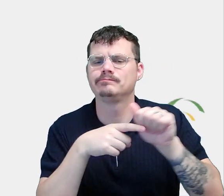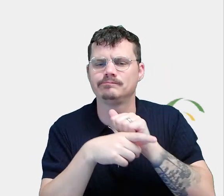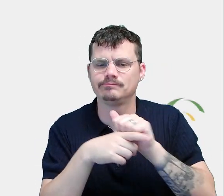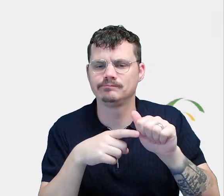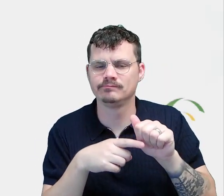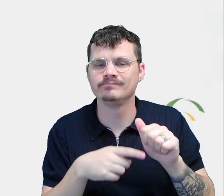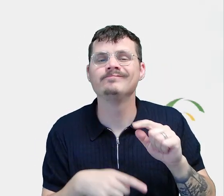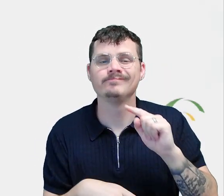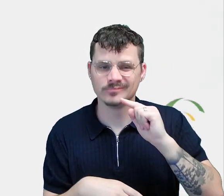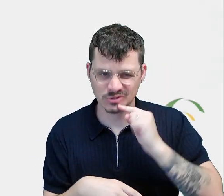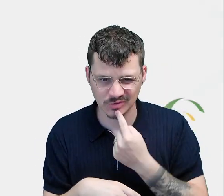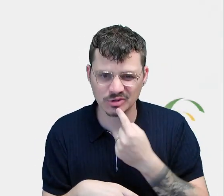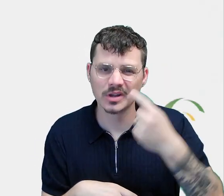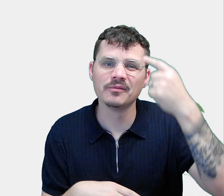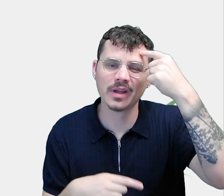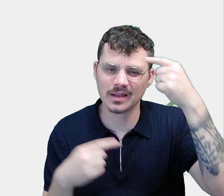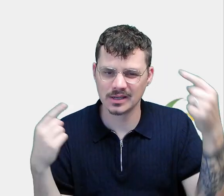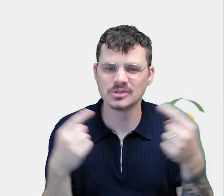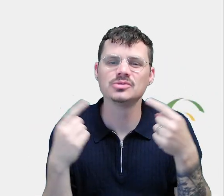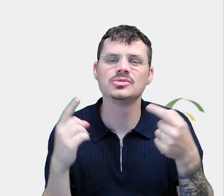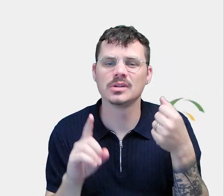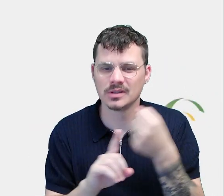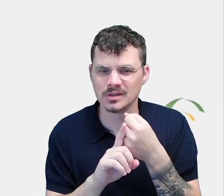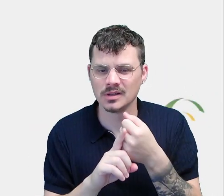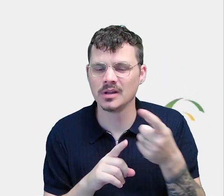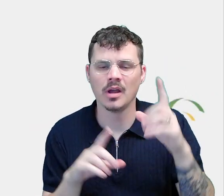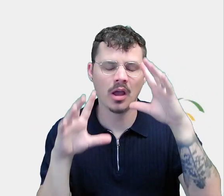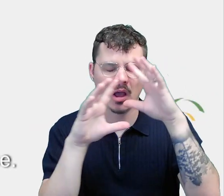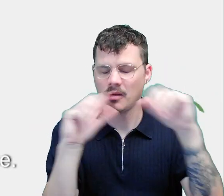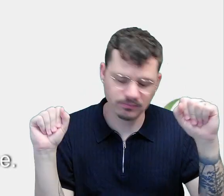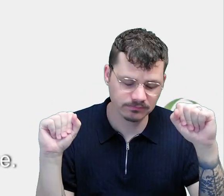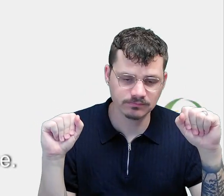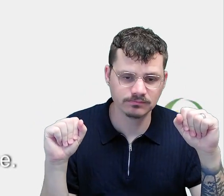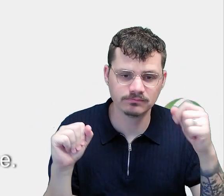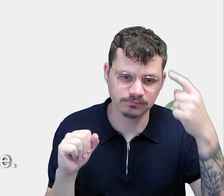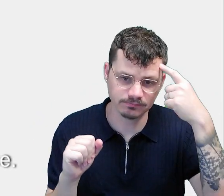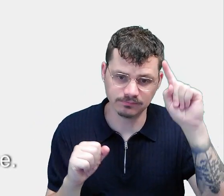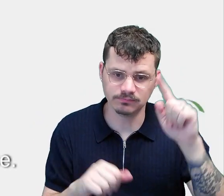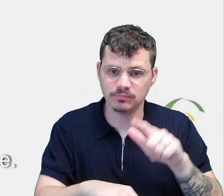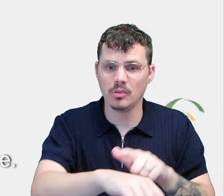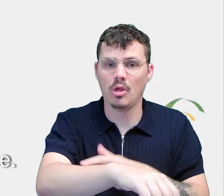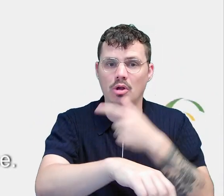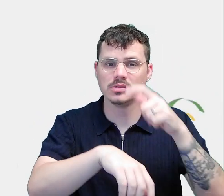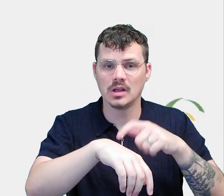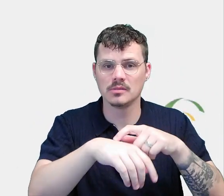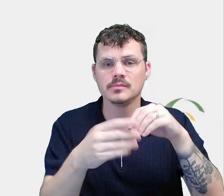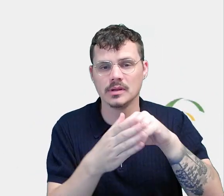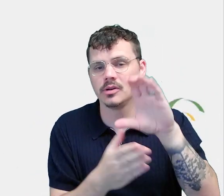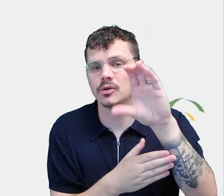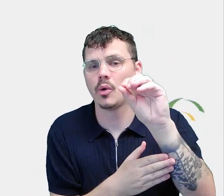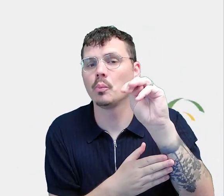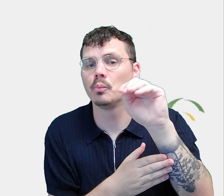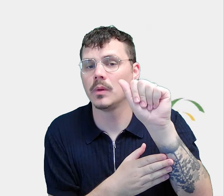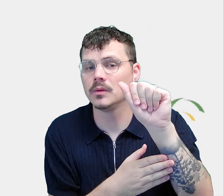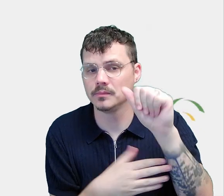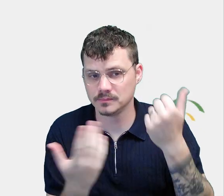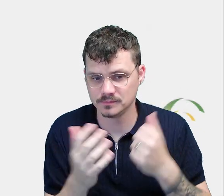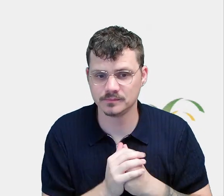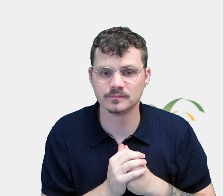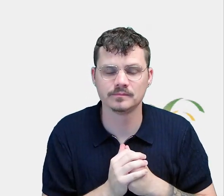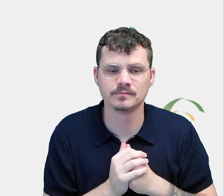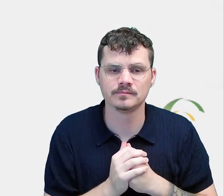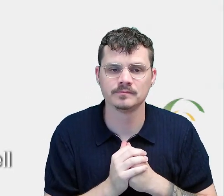had a severe head injury. He was unconscious for a very, very long time and comatose.